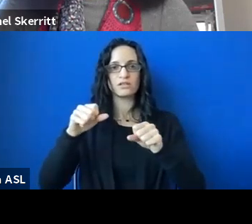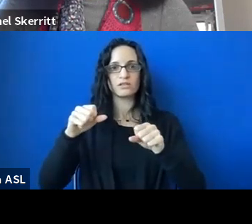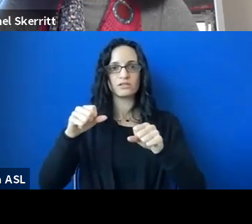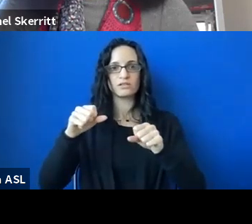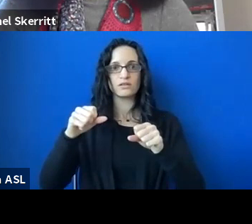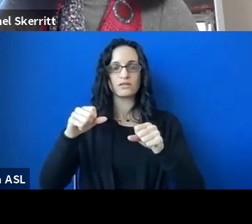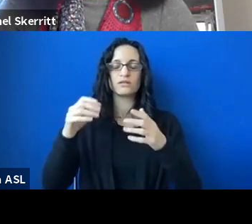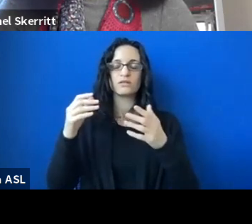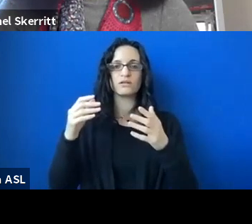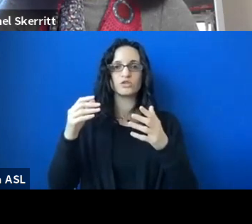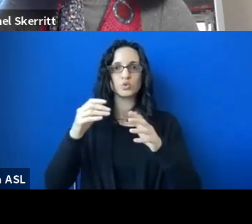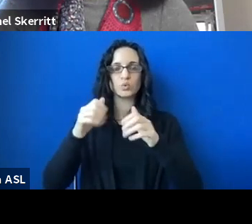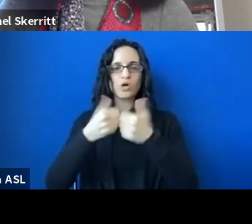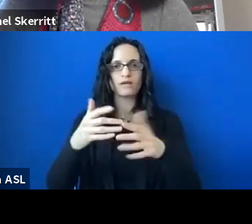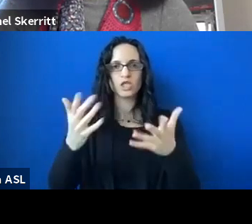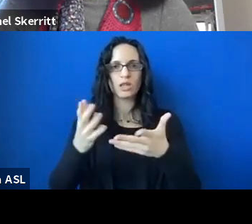process for our city.